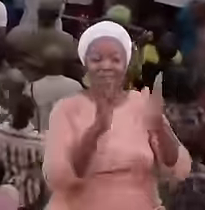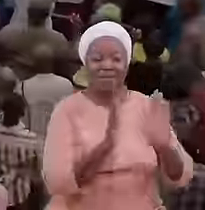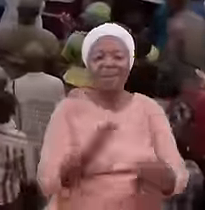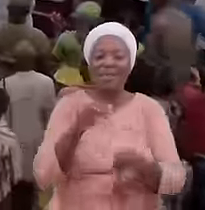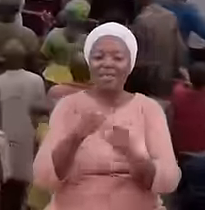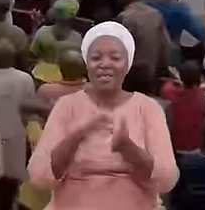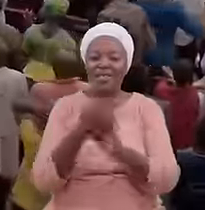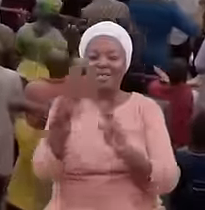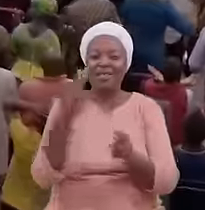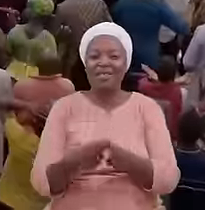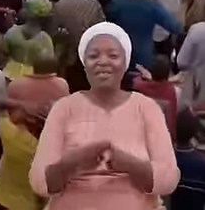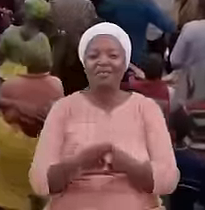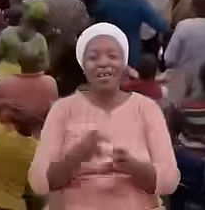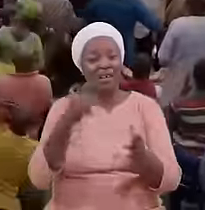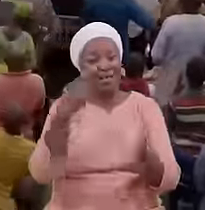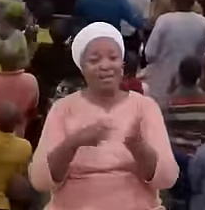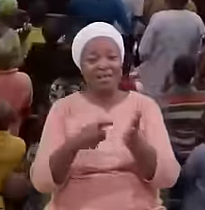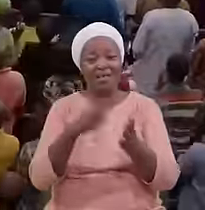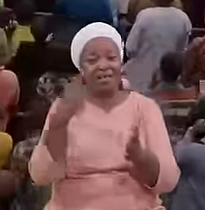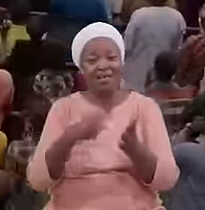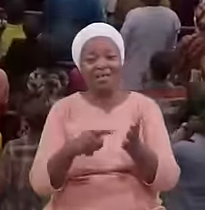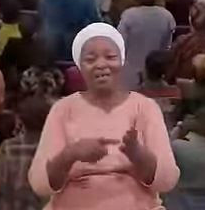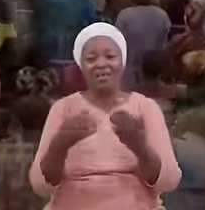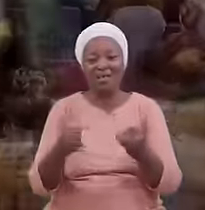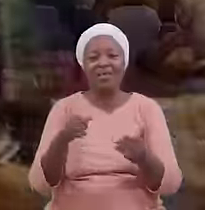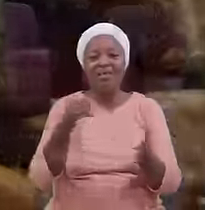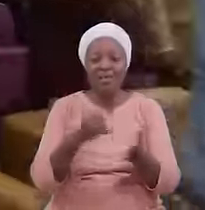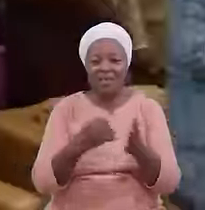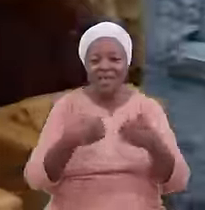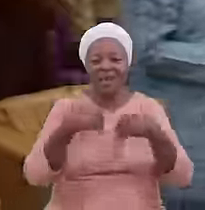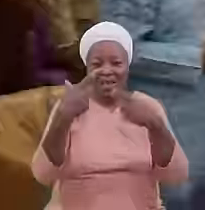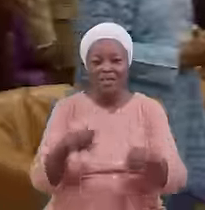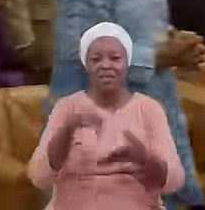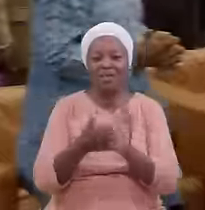Check up, it's done.